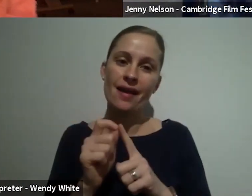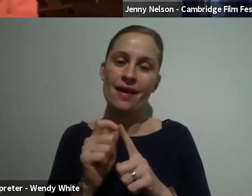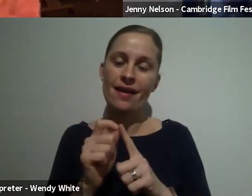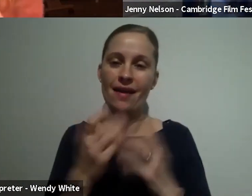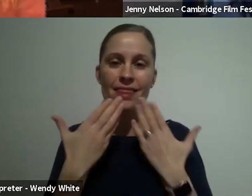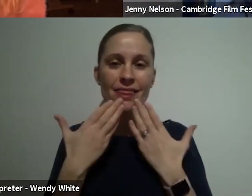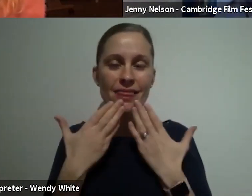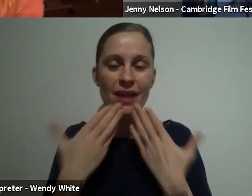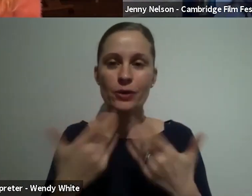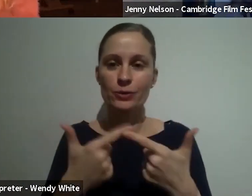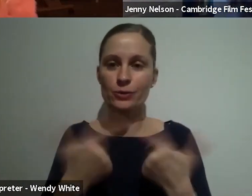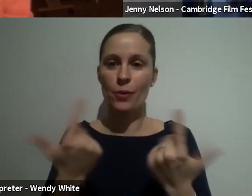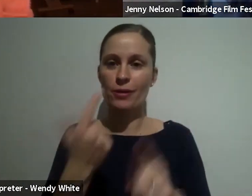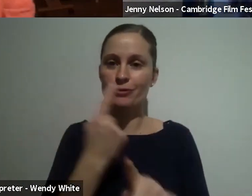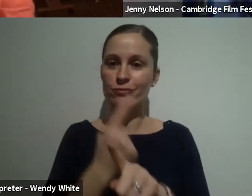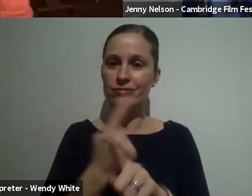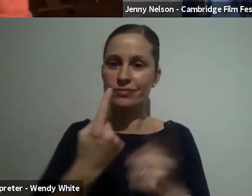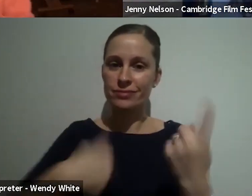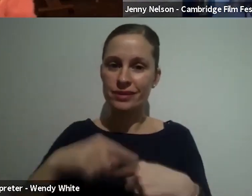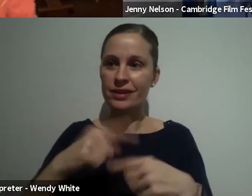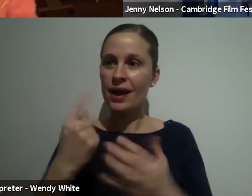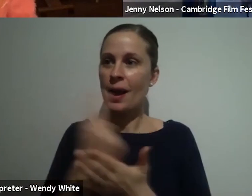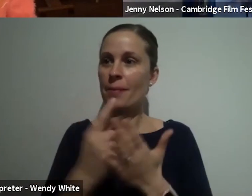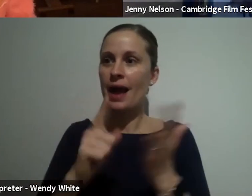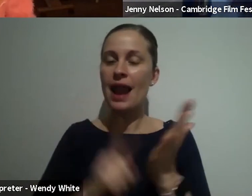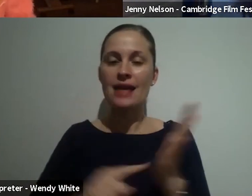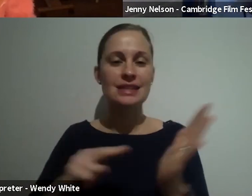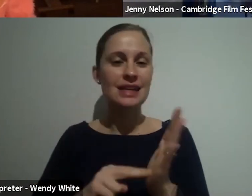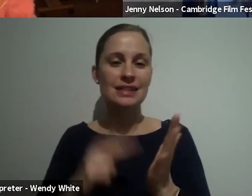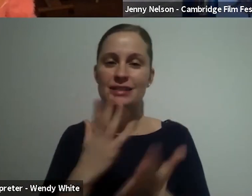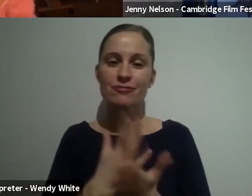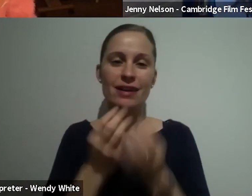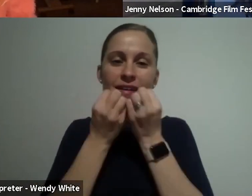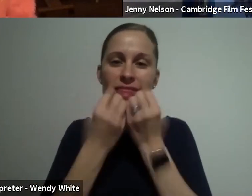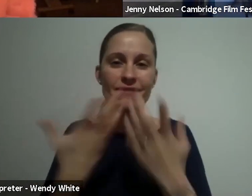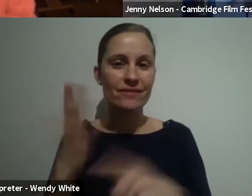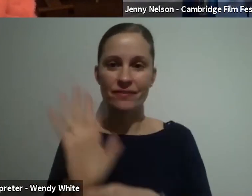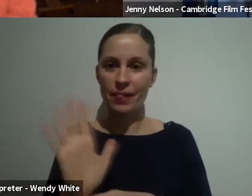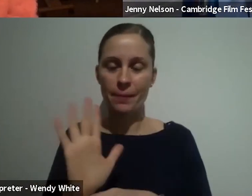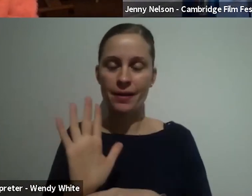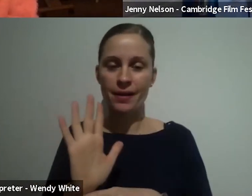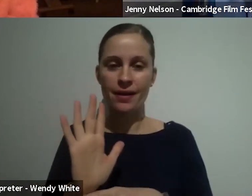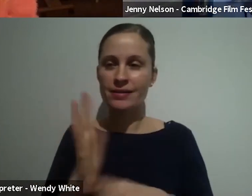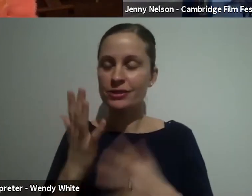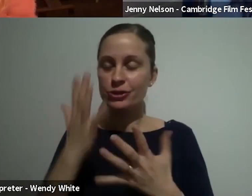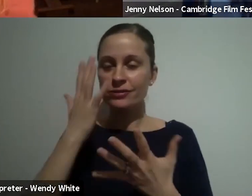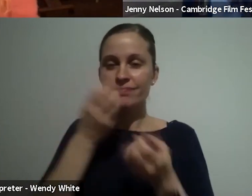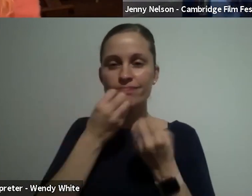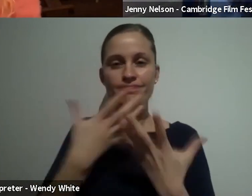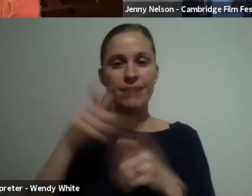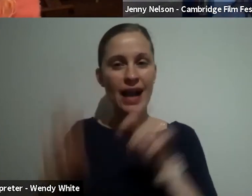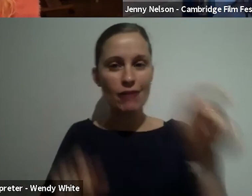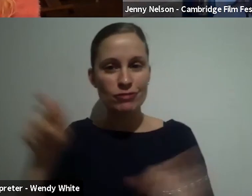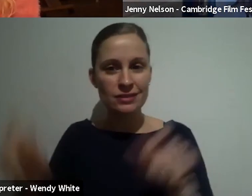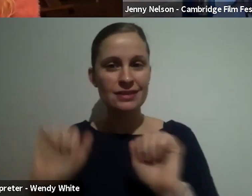the time to chat to us about Las Niñas. It's such a lovely film and just such memorable characters and their stories. So